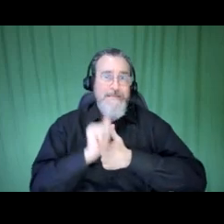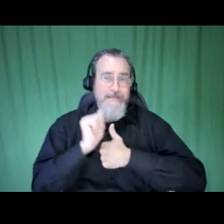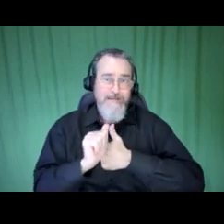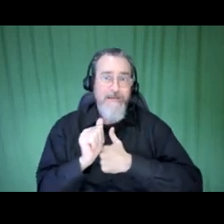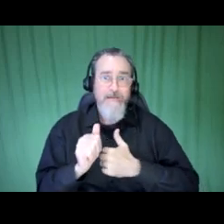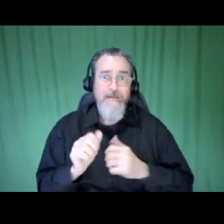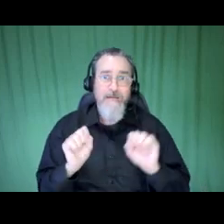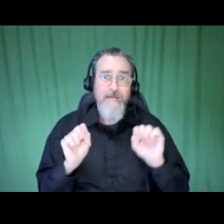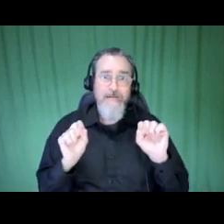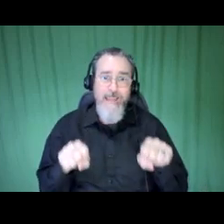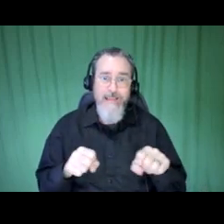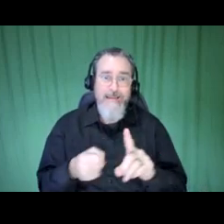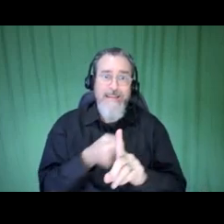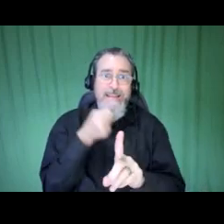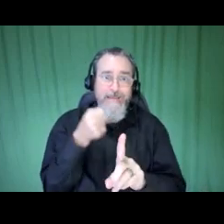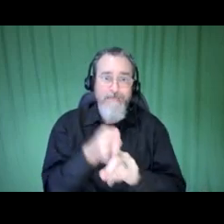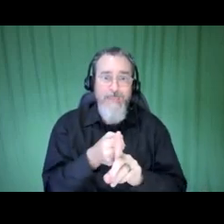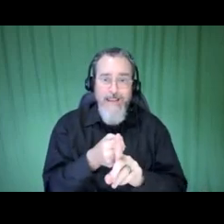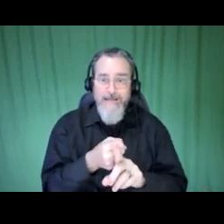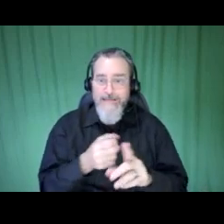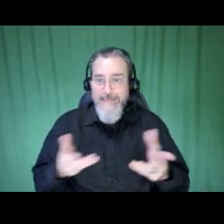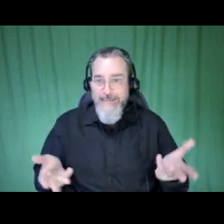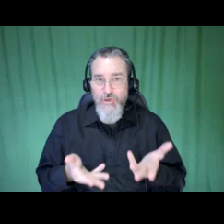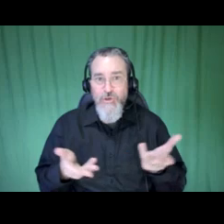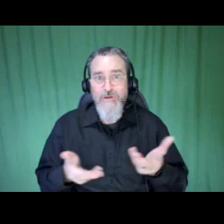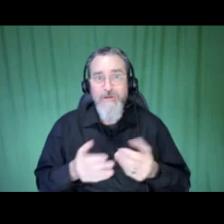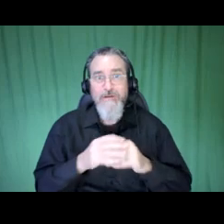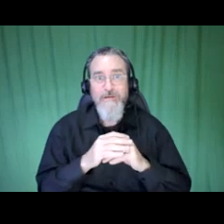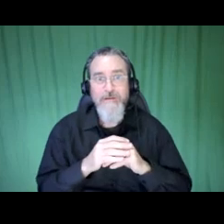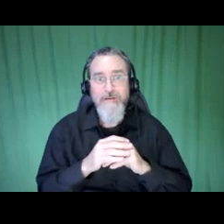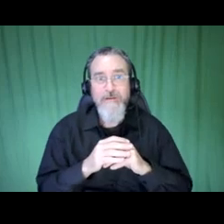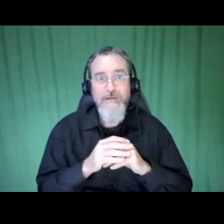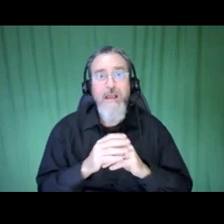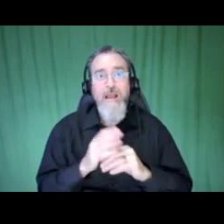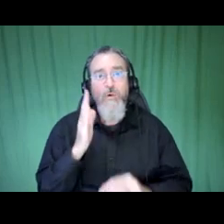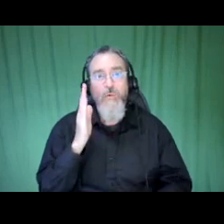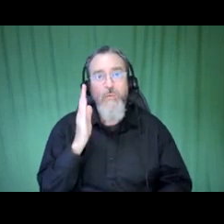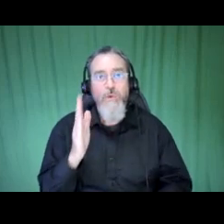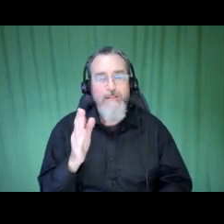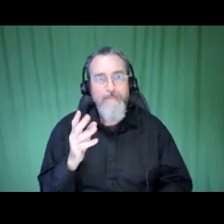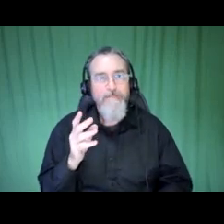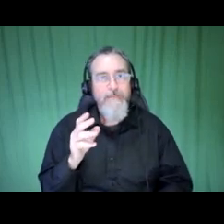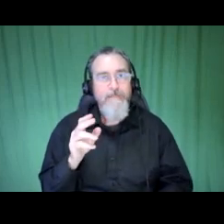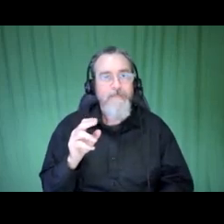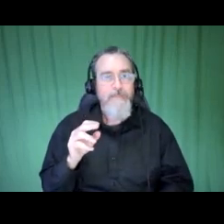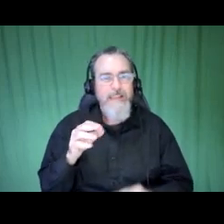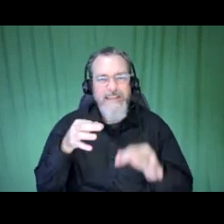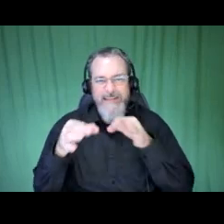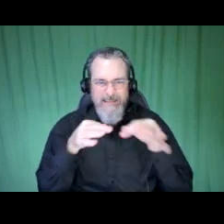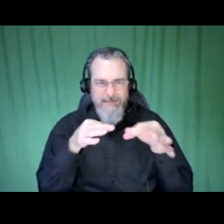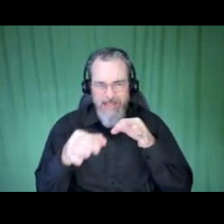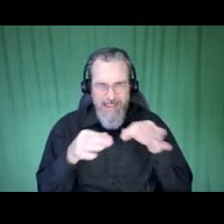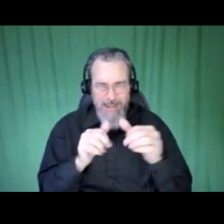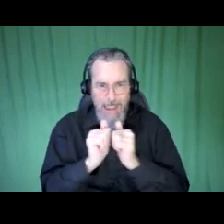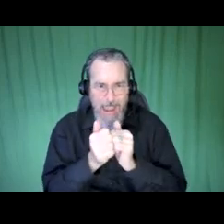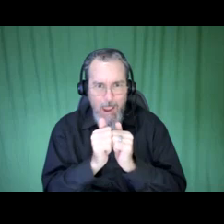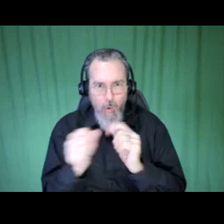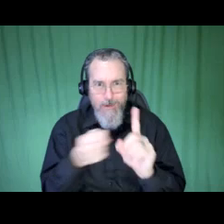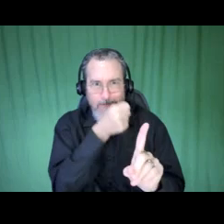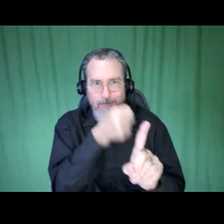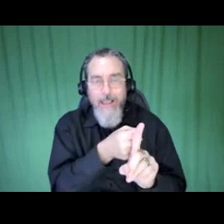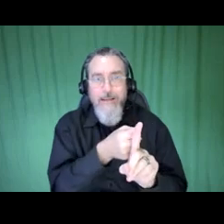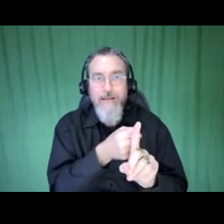Ned here in the call today might know how to explain this very well. But